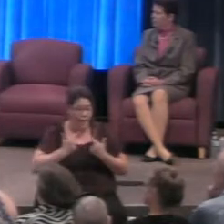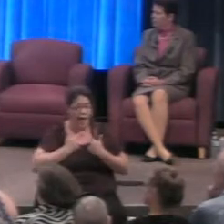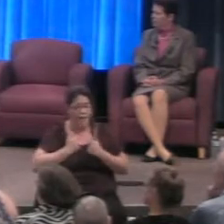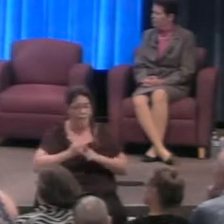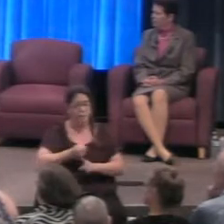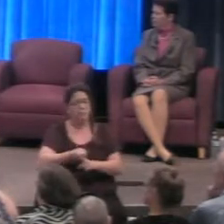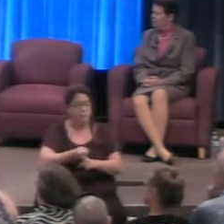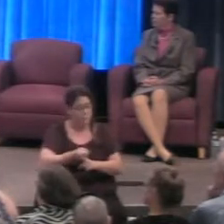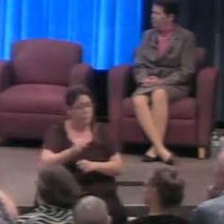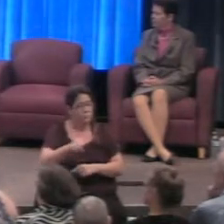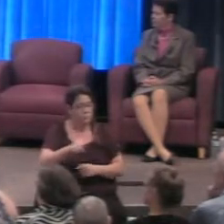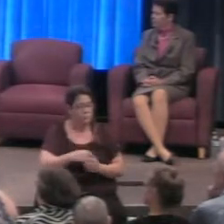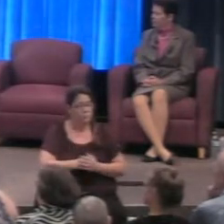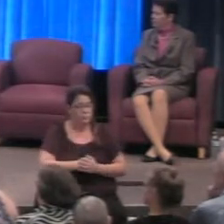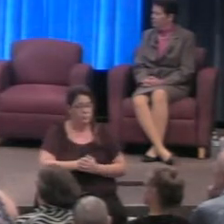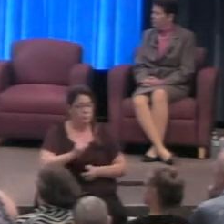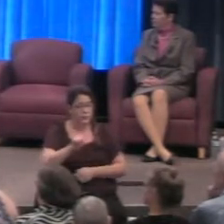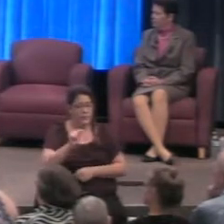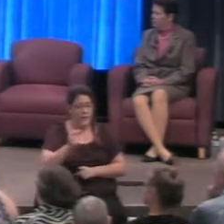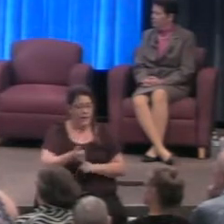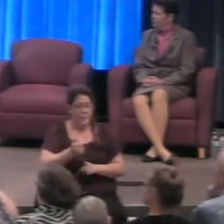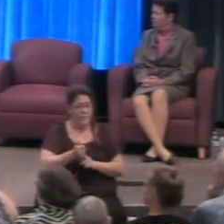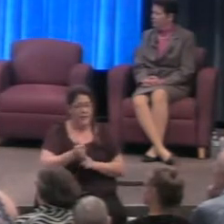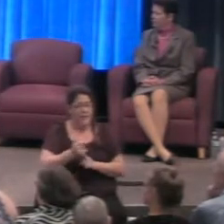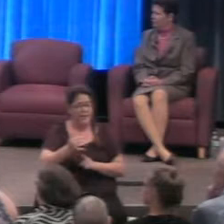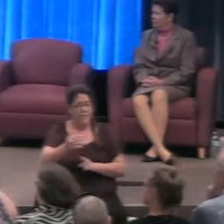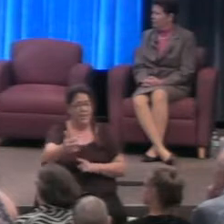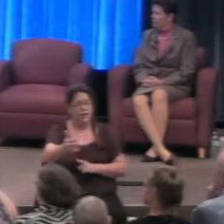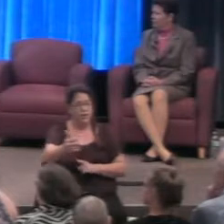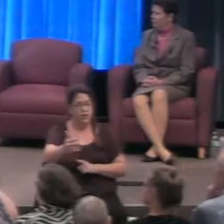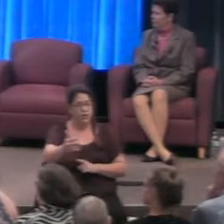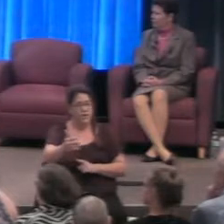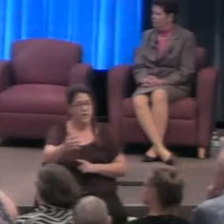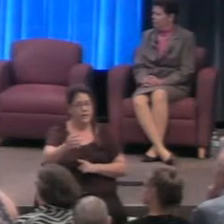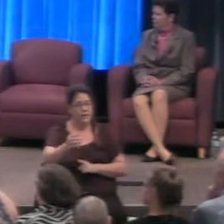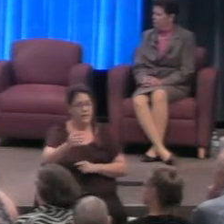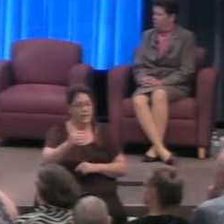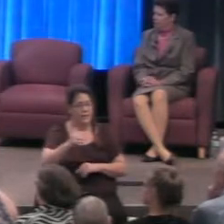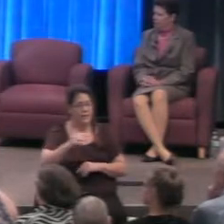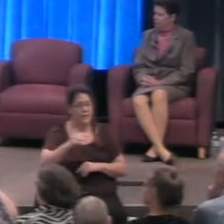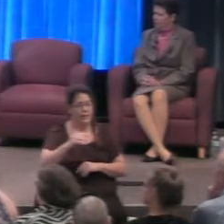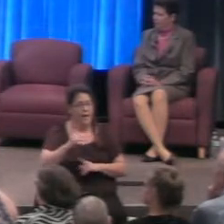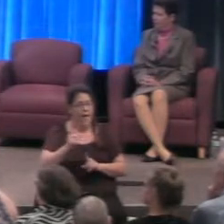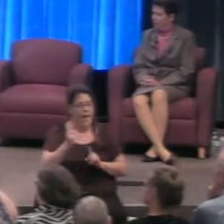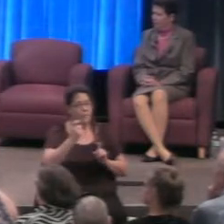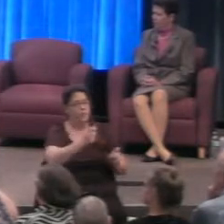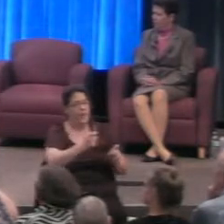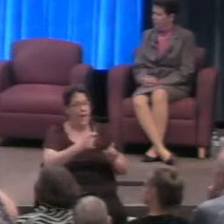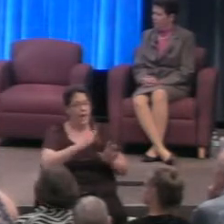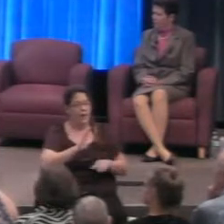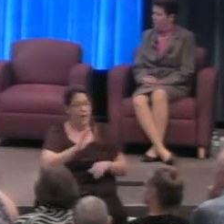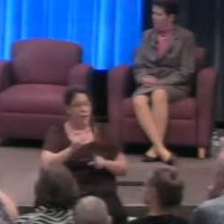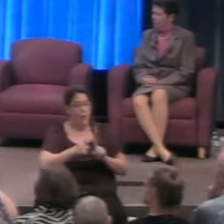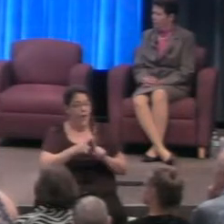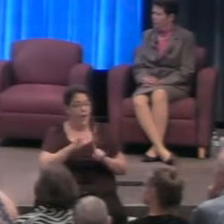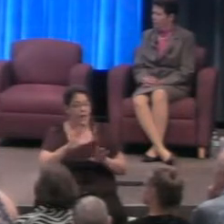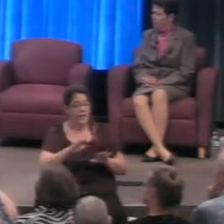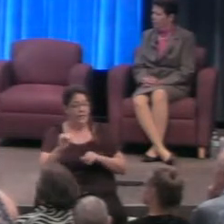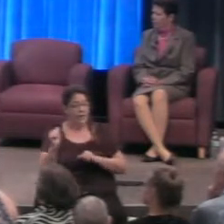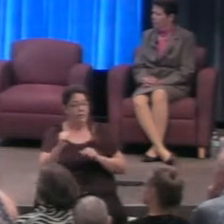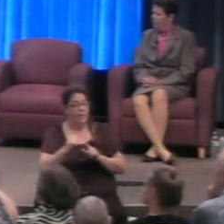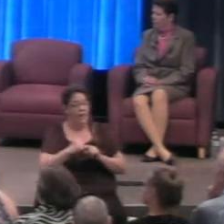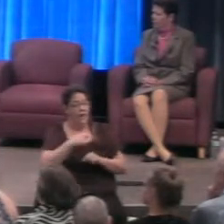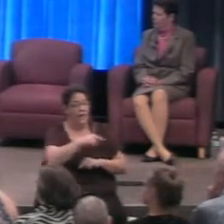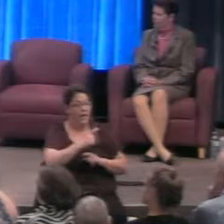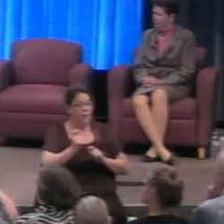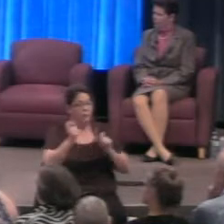end, the lieutenant eventually, at the farewell, he presented a game jersey to Janet, that jersey that